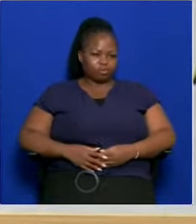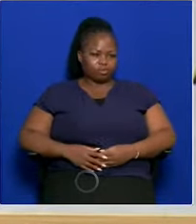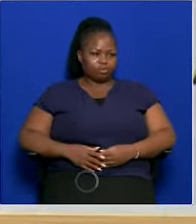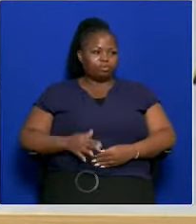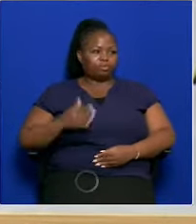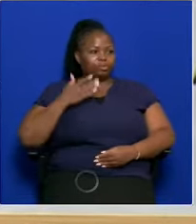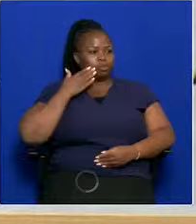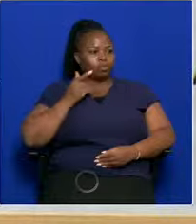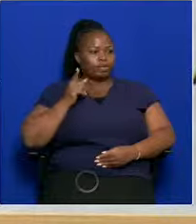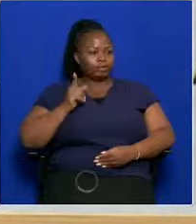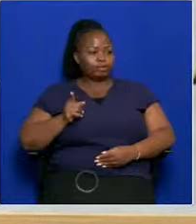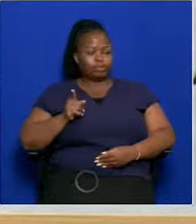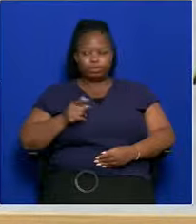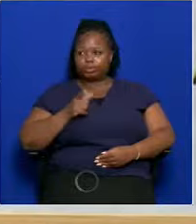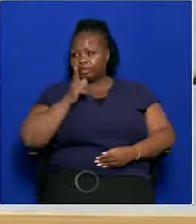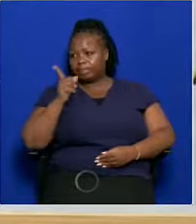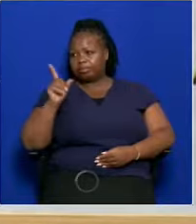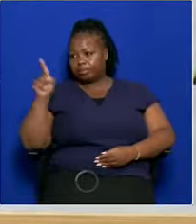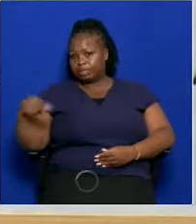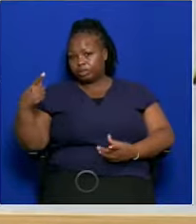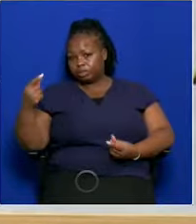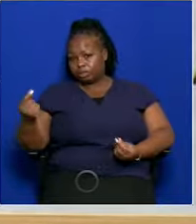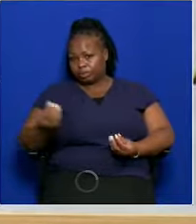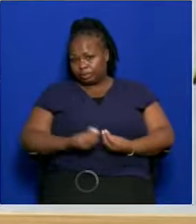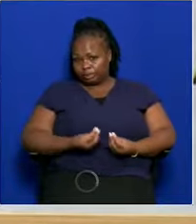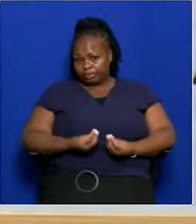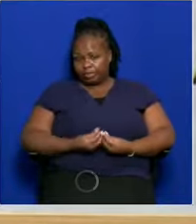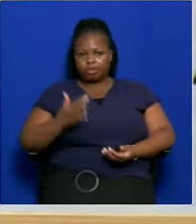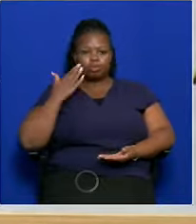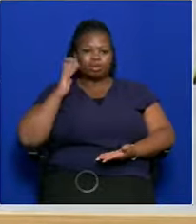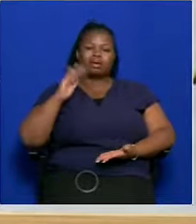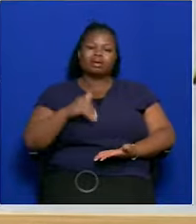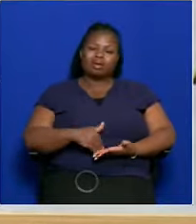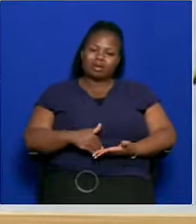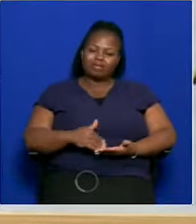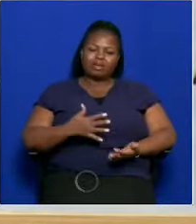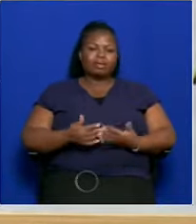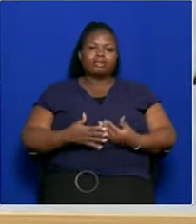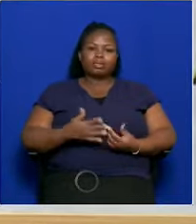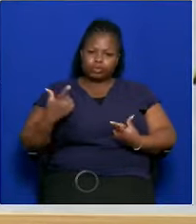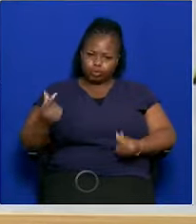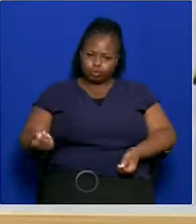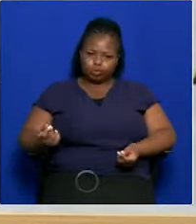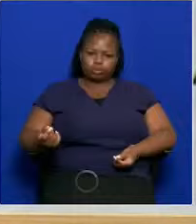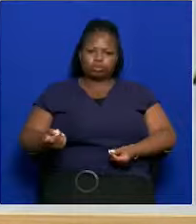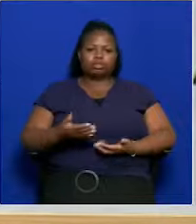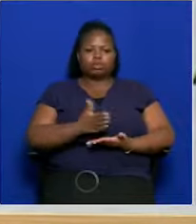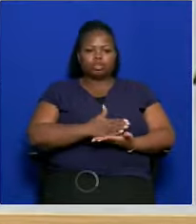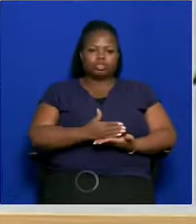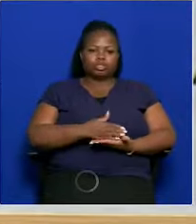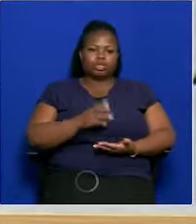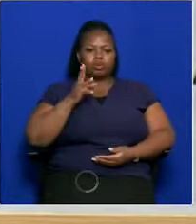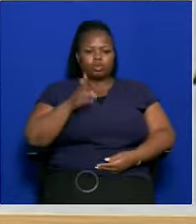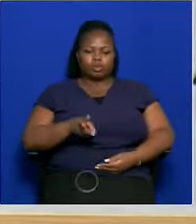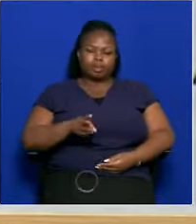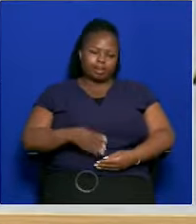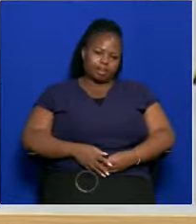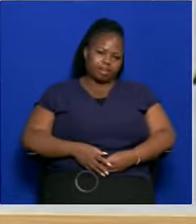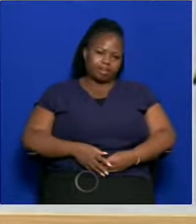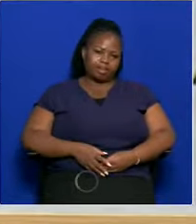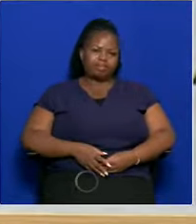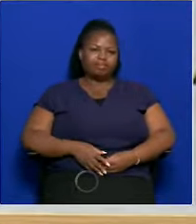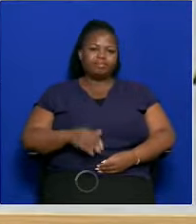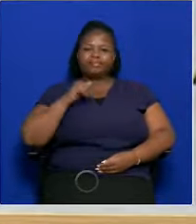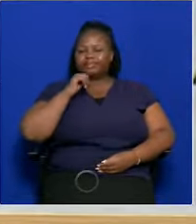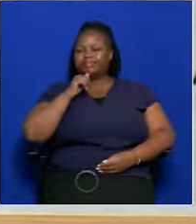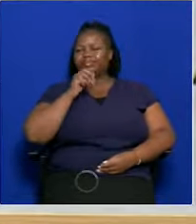do something, when he gets there, whatever he's doing, he'll be sharing with you all the way. Even if you respond or